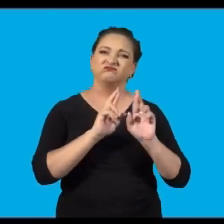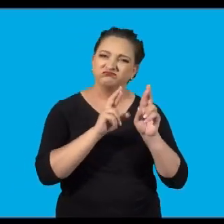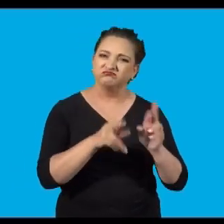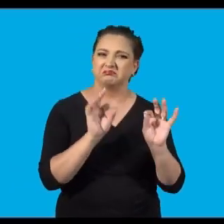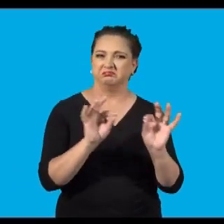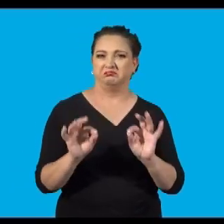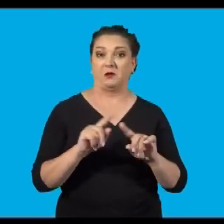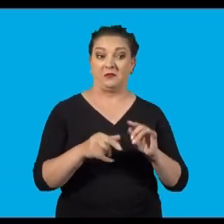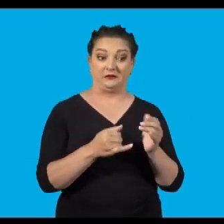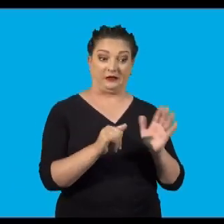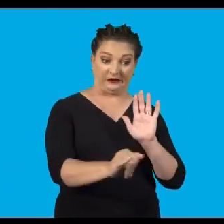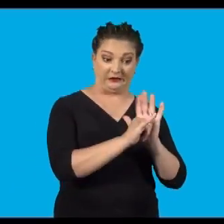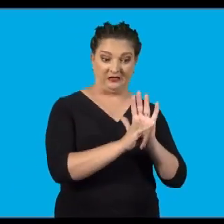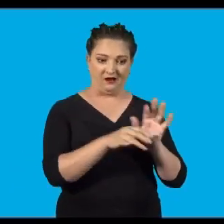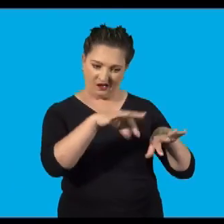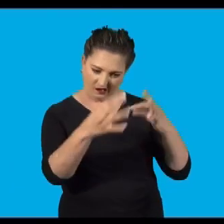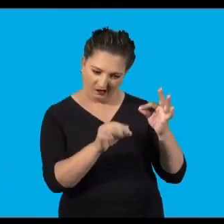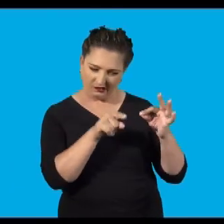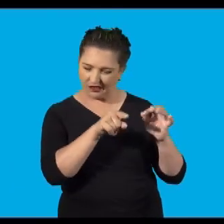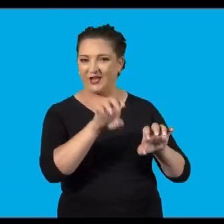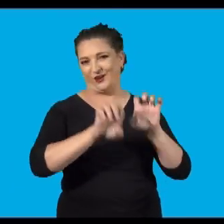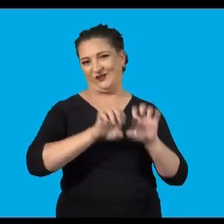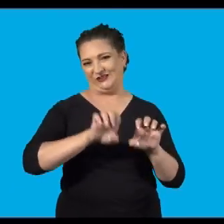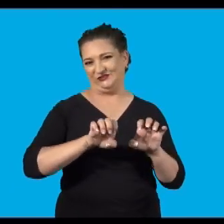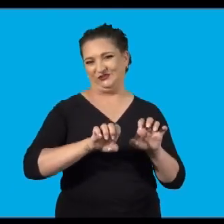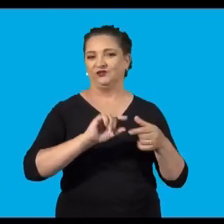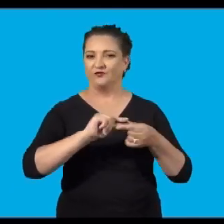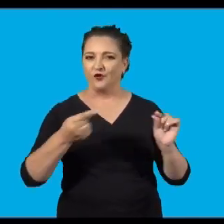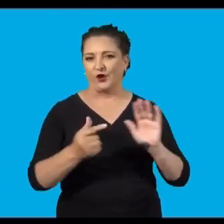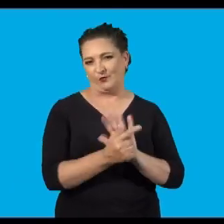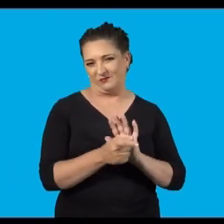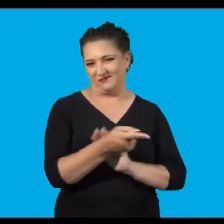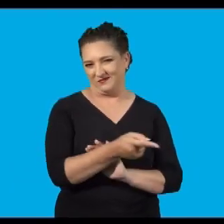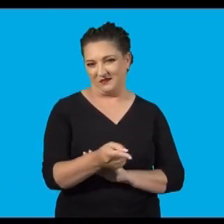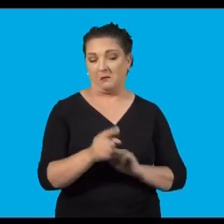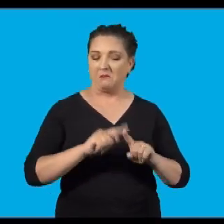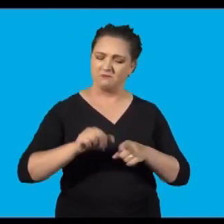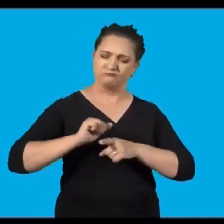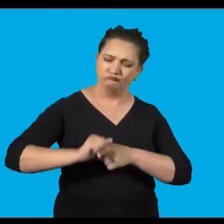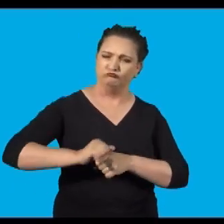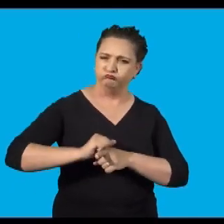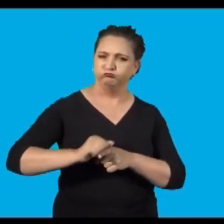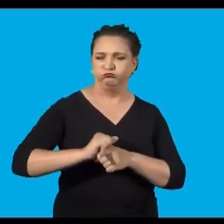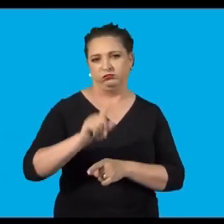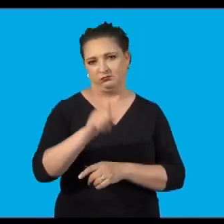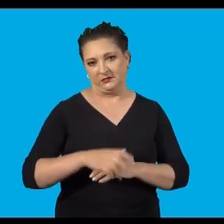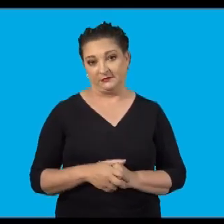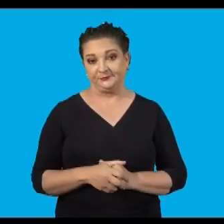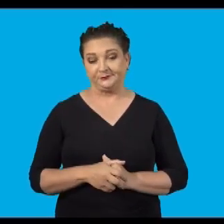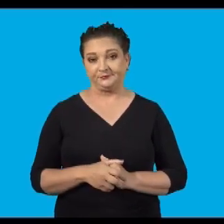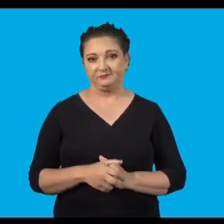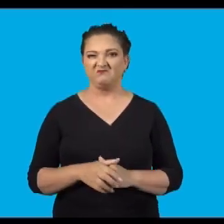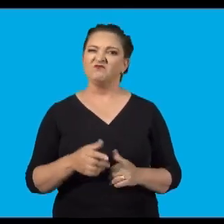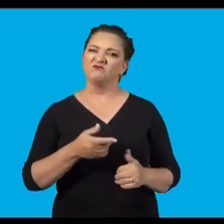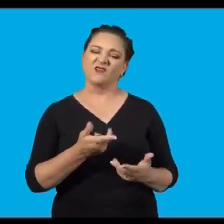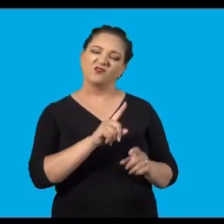are looking at identifying, analyzing, and evaluating those grammar rules, and we want you to practice, practice, practice based